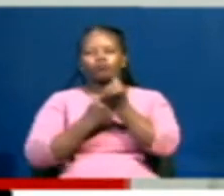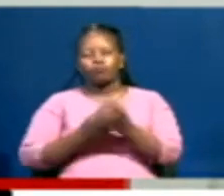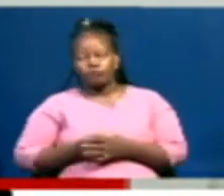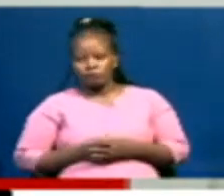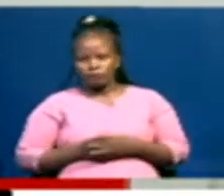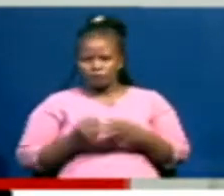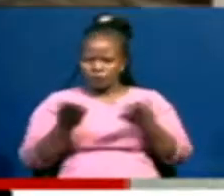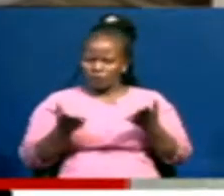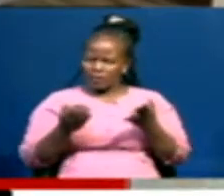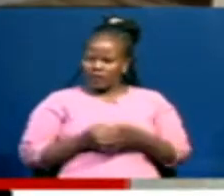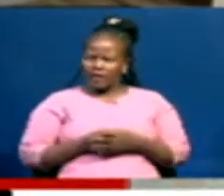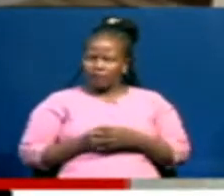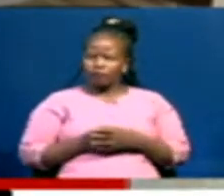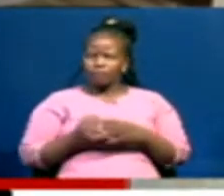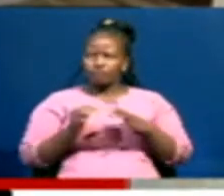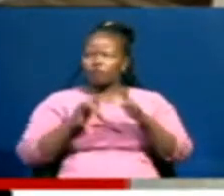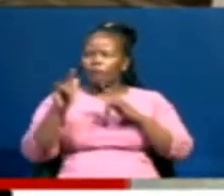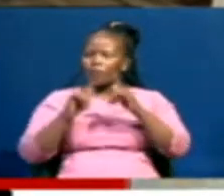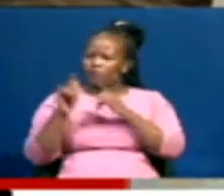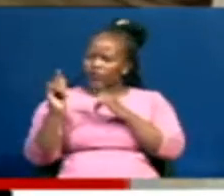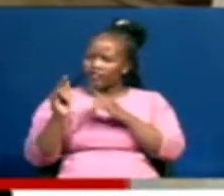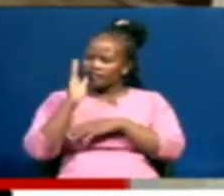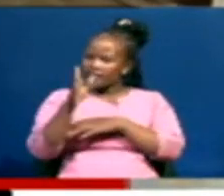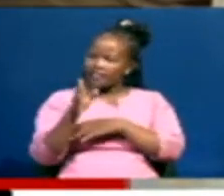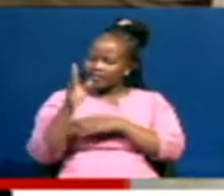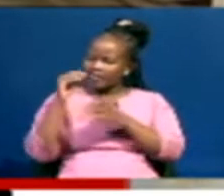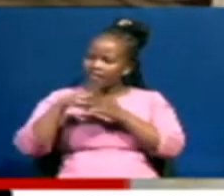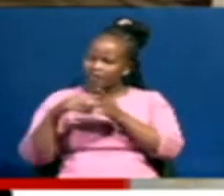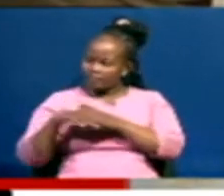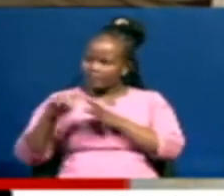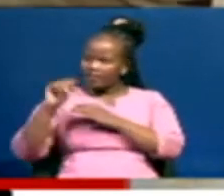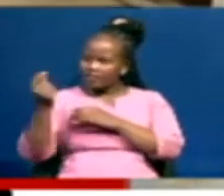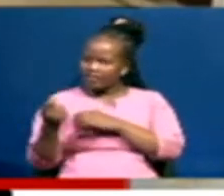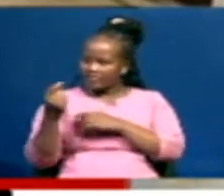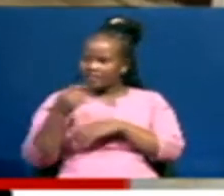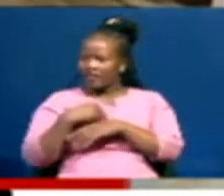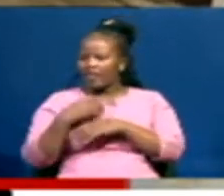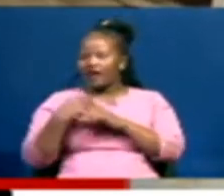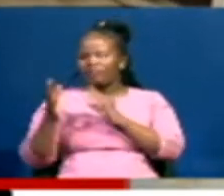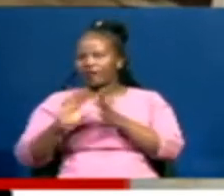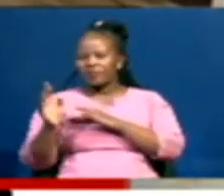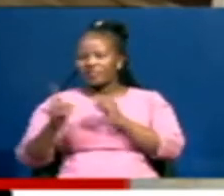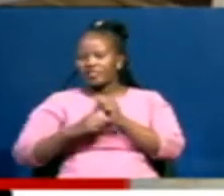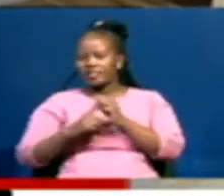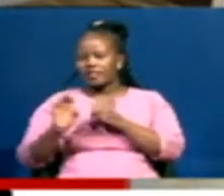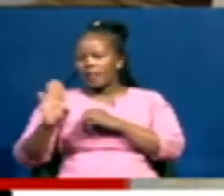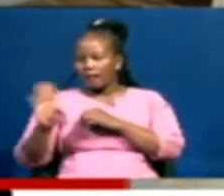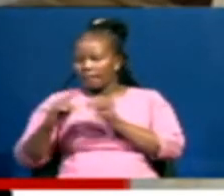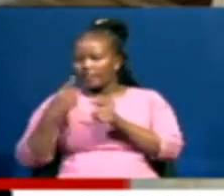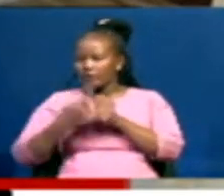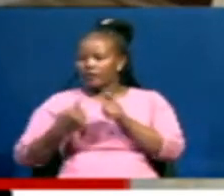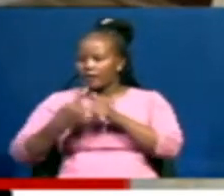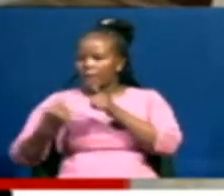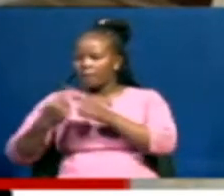when you look at the foreign direct investment into Kenya, you know, we have always averaged 65 billion shillings every year.